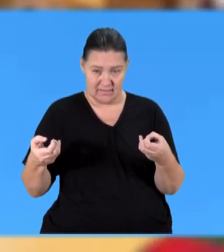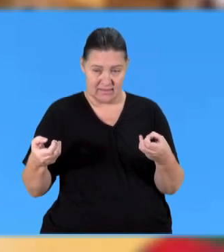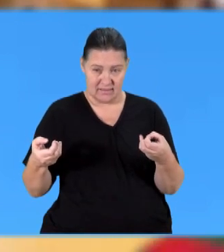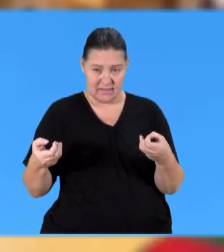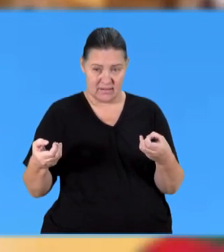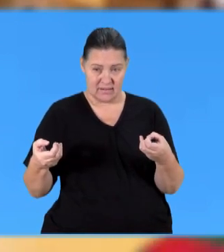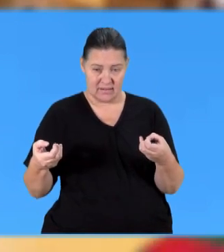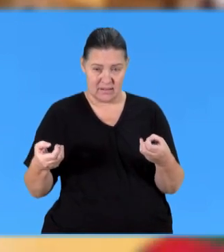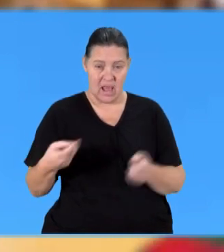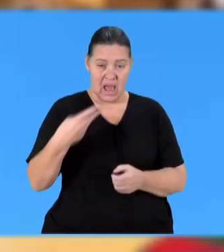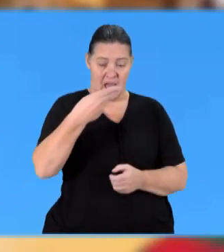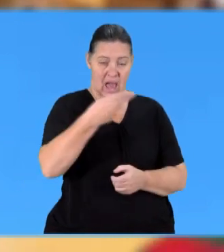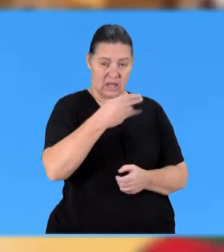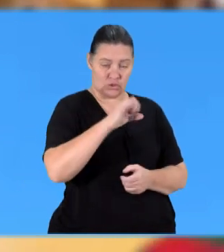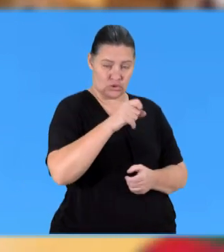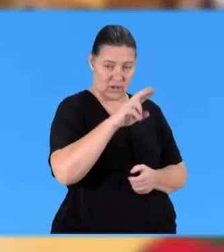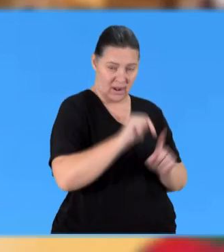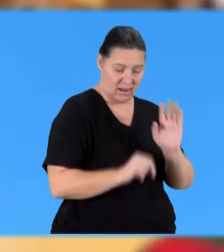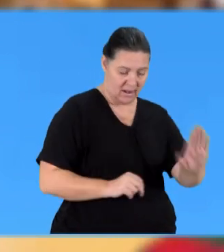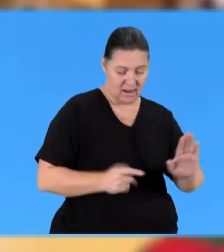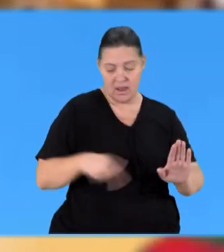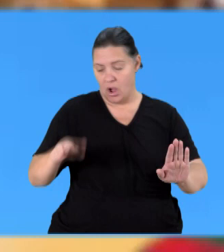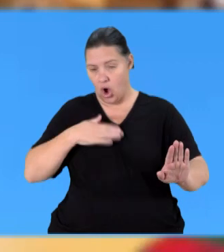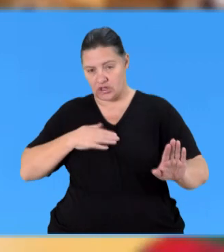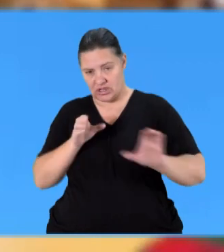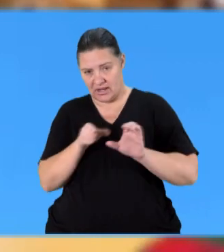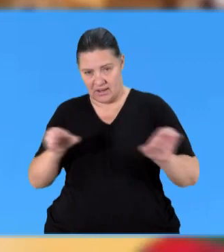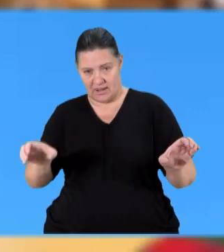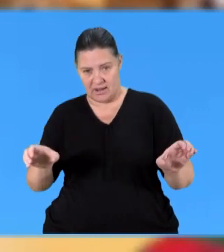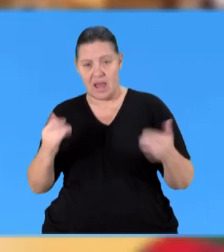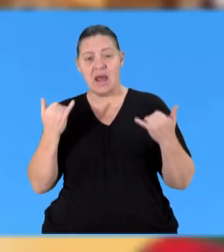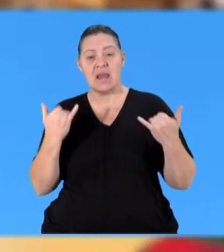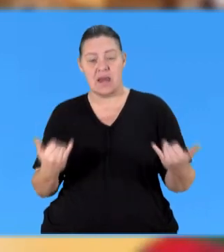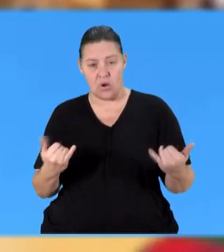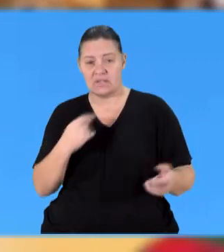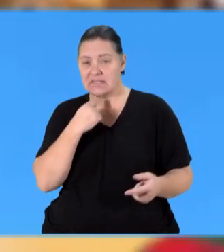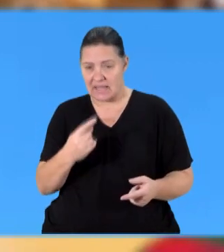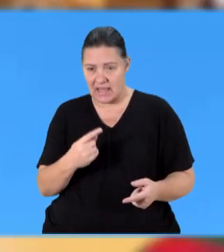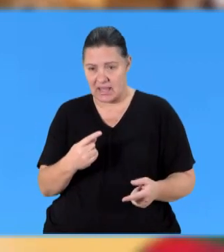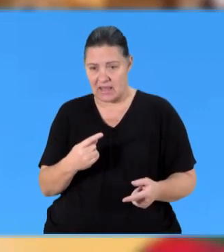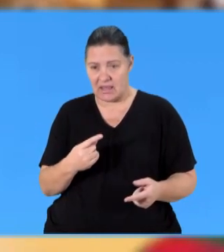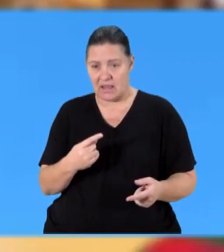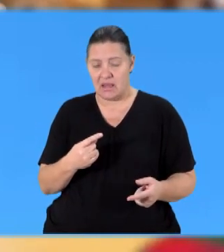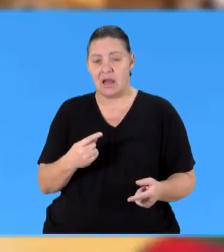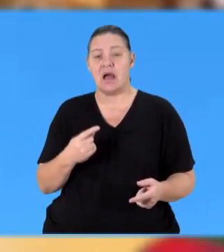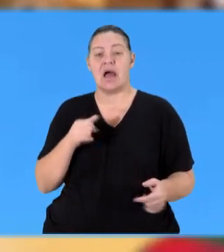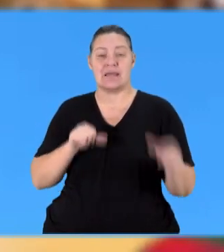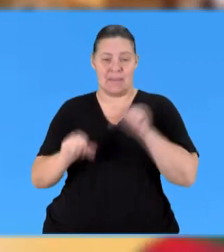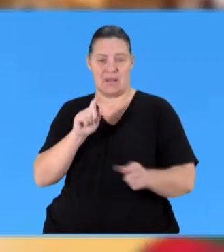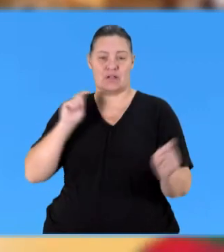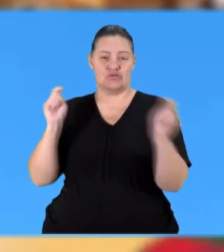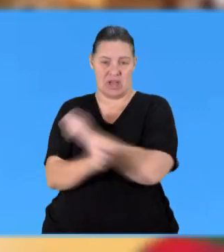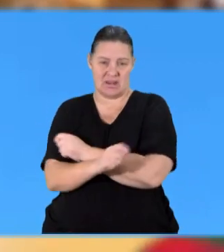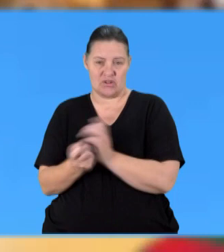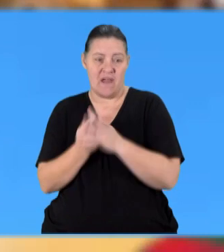molecule into hydrogen and oxygen, we are now talking about the chemical change. We're no longer focusing on